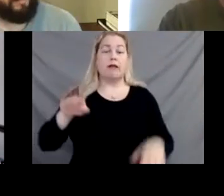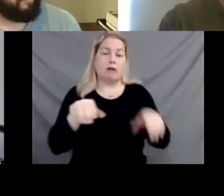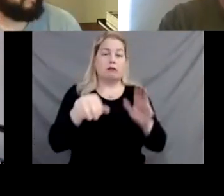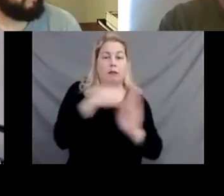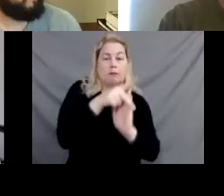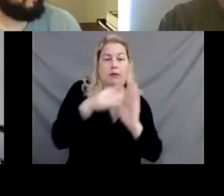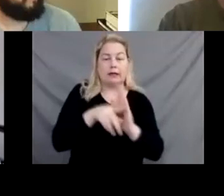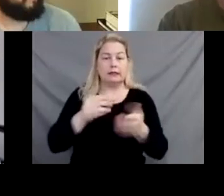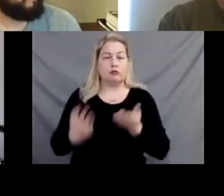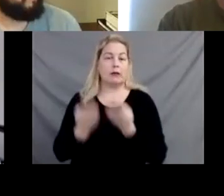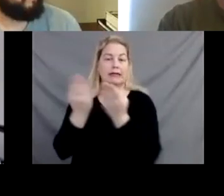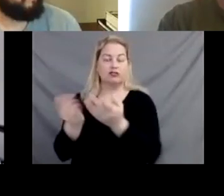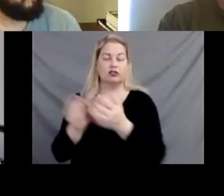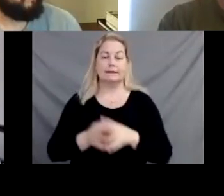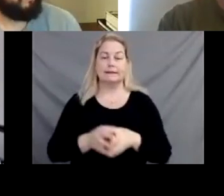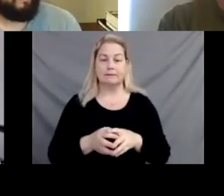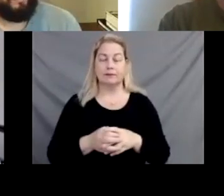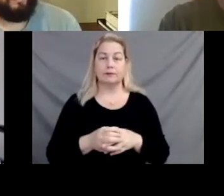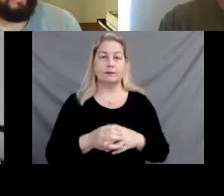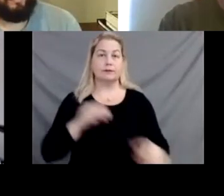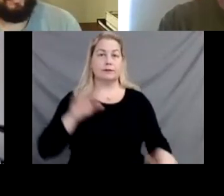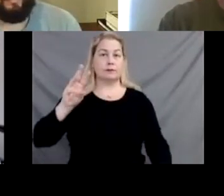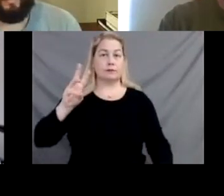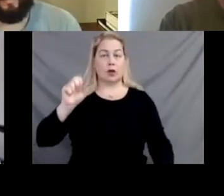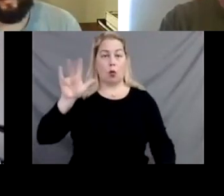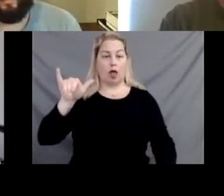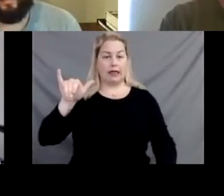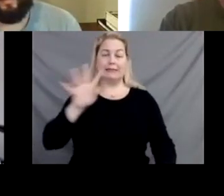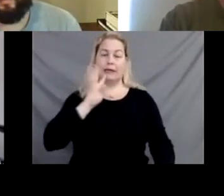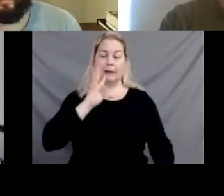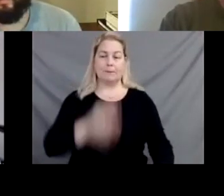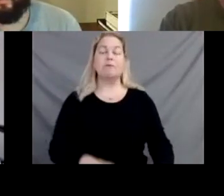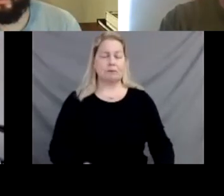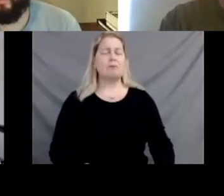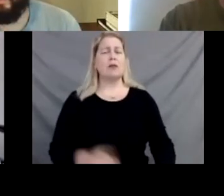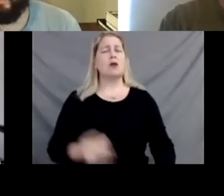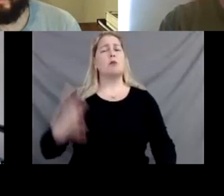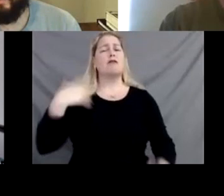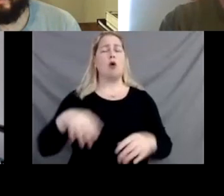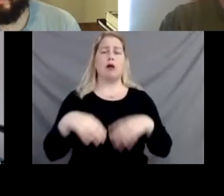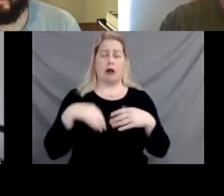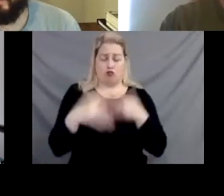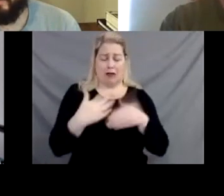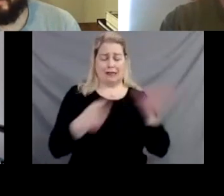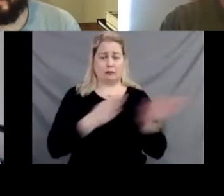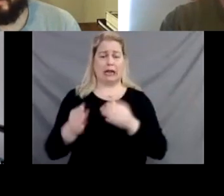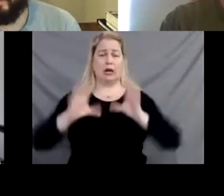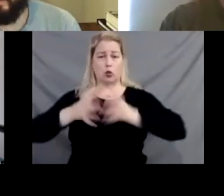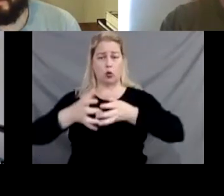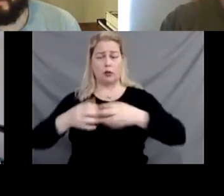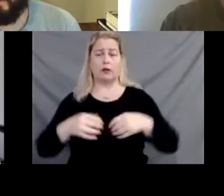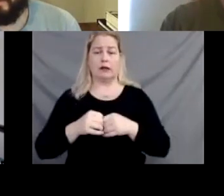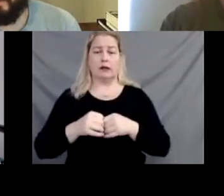recommendations. And I think the idea here was, this came up in the process and planning group, aside from simply issuing